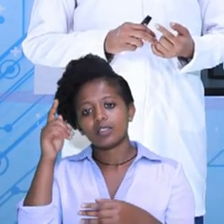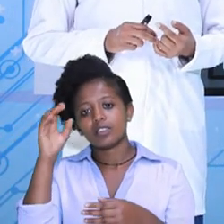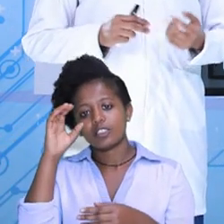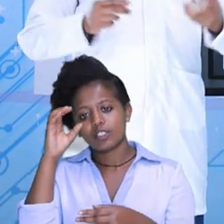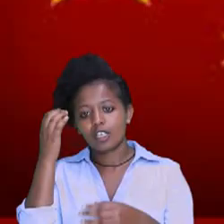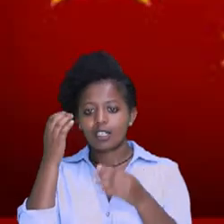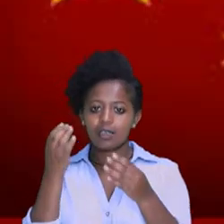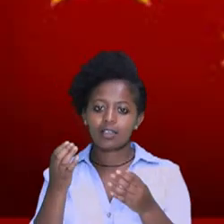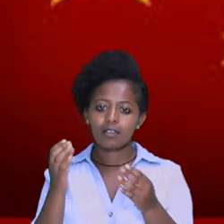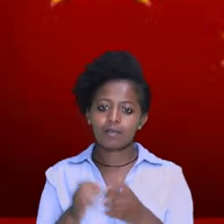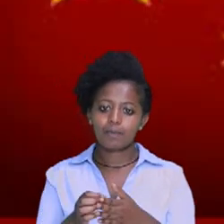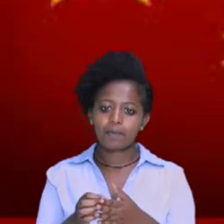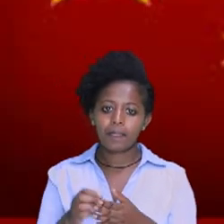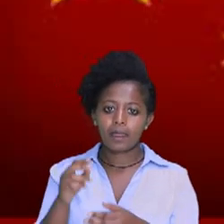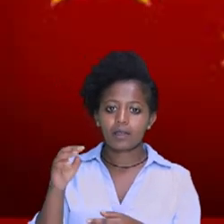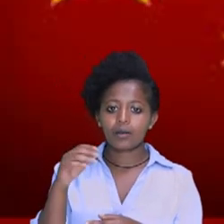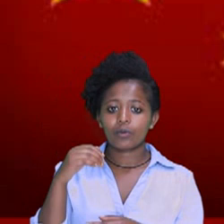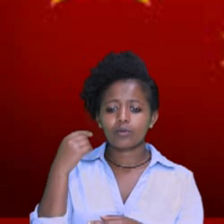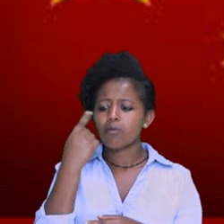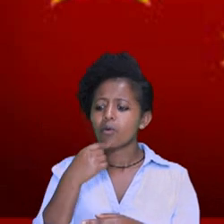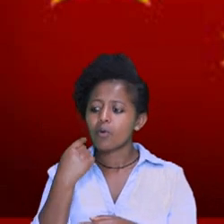Student, who was Mao Zedong?